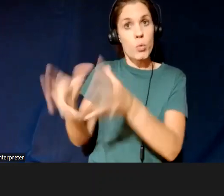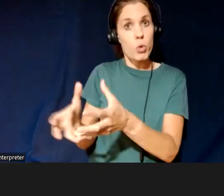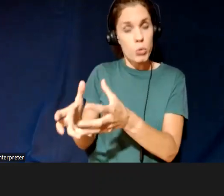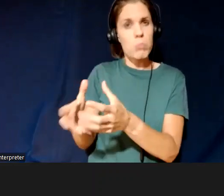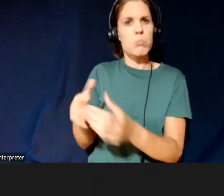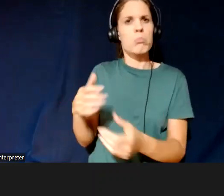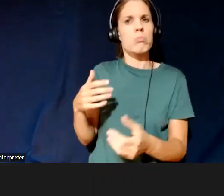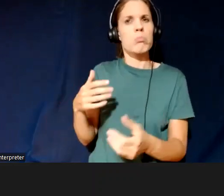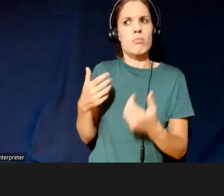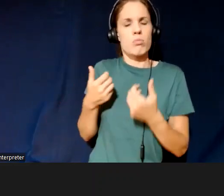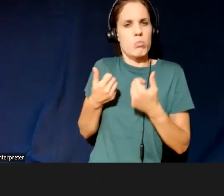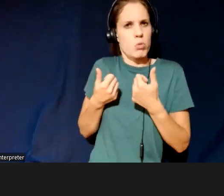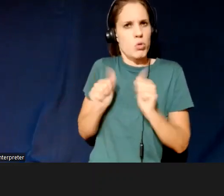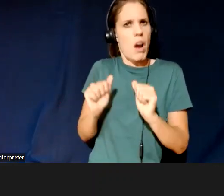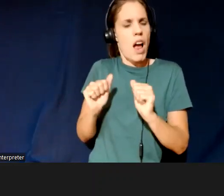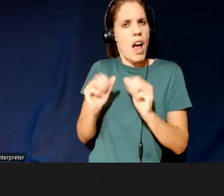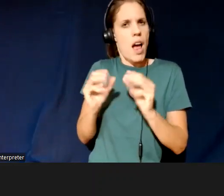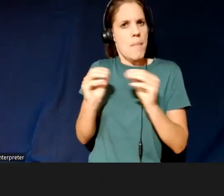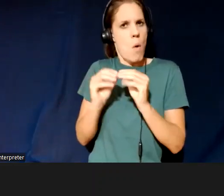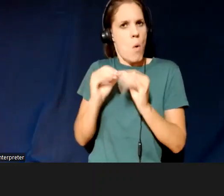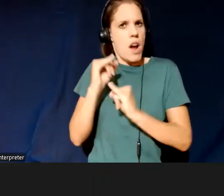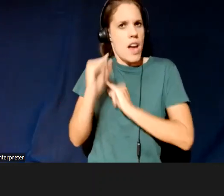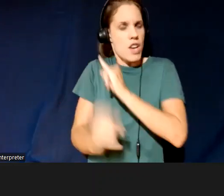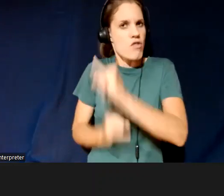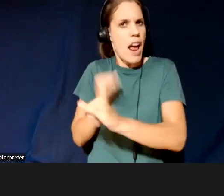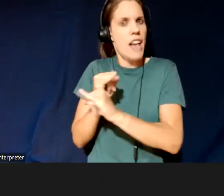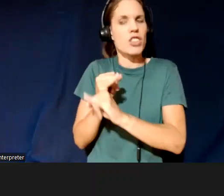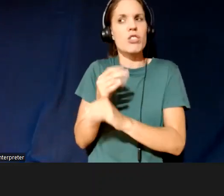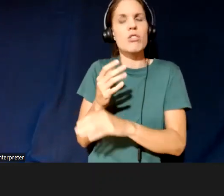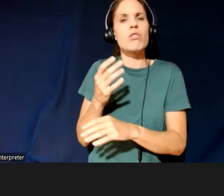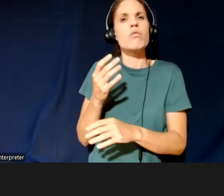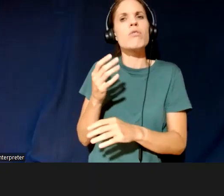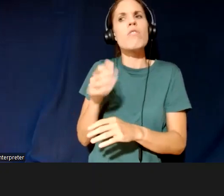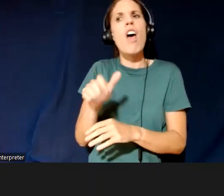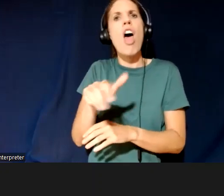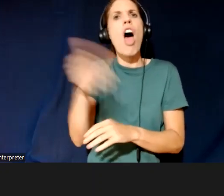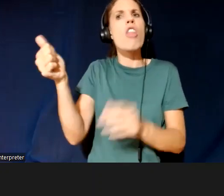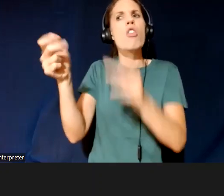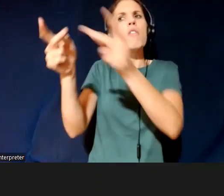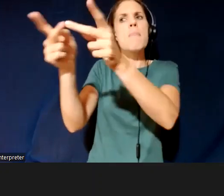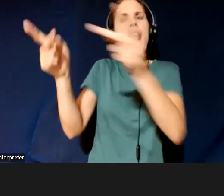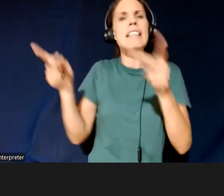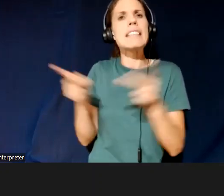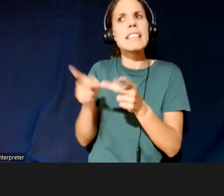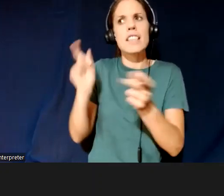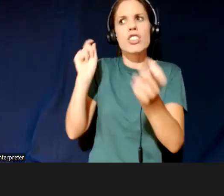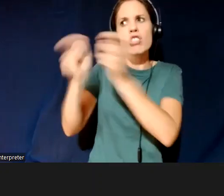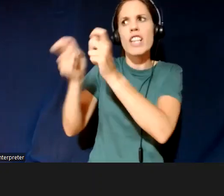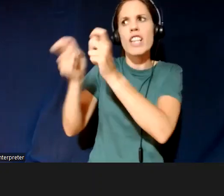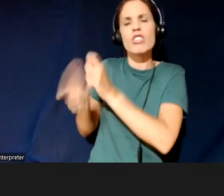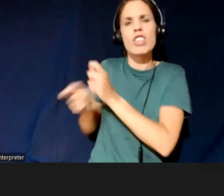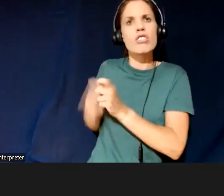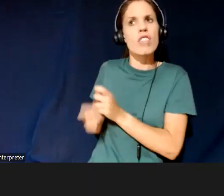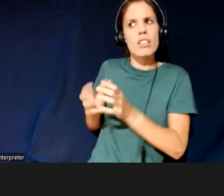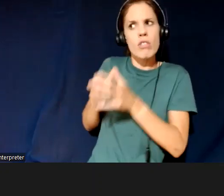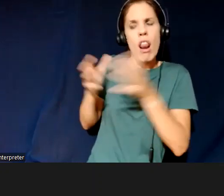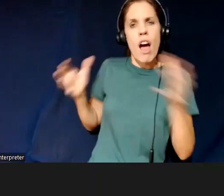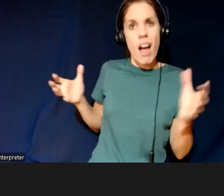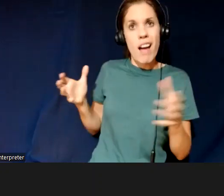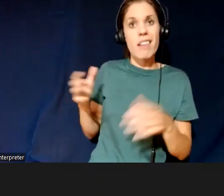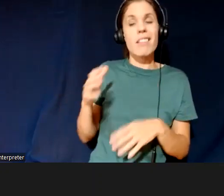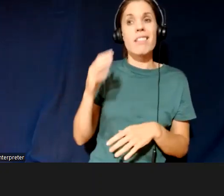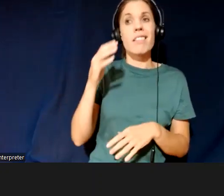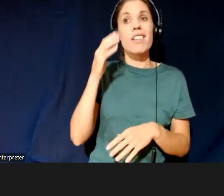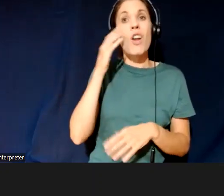the US and use it in all sorts of vulnerability frameworks. As I mentioned, I'm helping with the update to the Climate Change